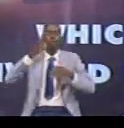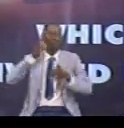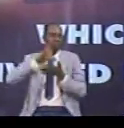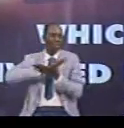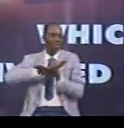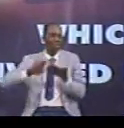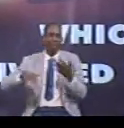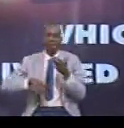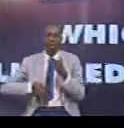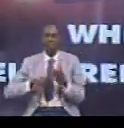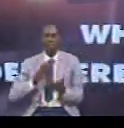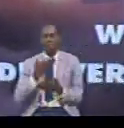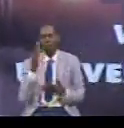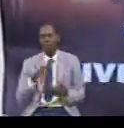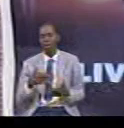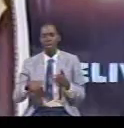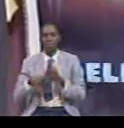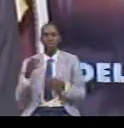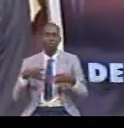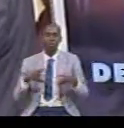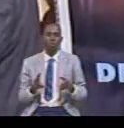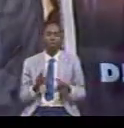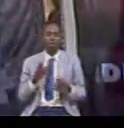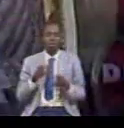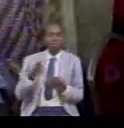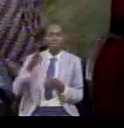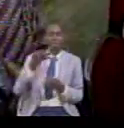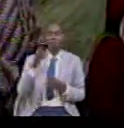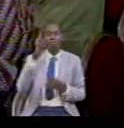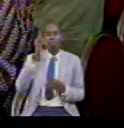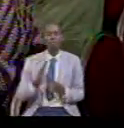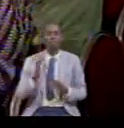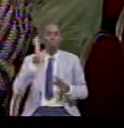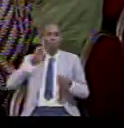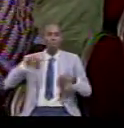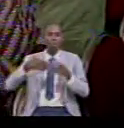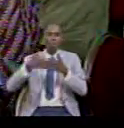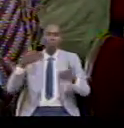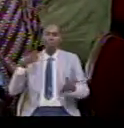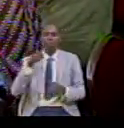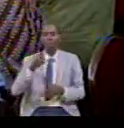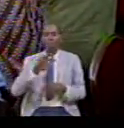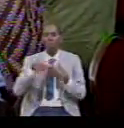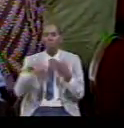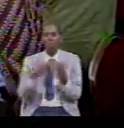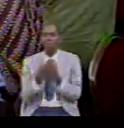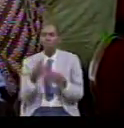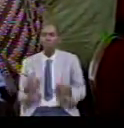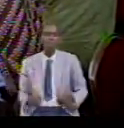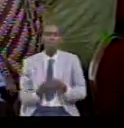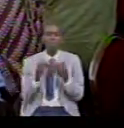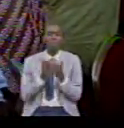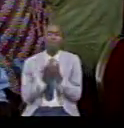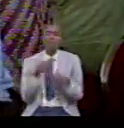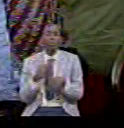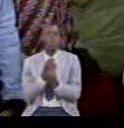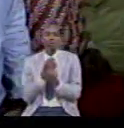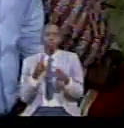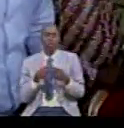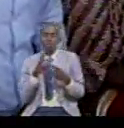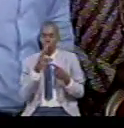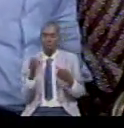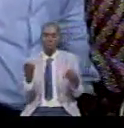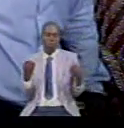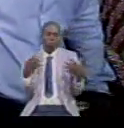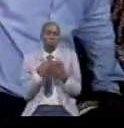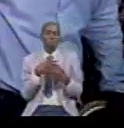you. The Spirit of God will go before you. And all those challenges that made you afraid before, all those challenges that